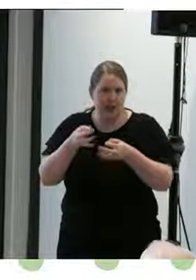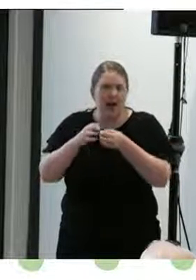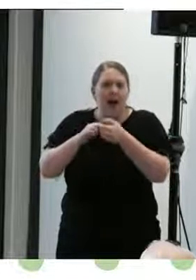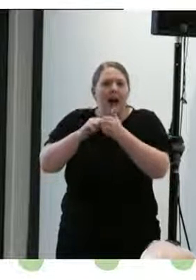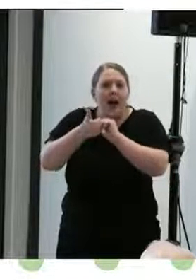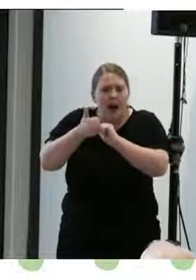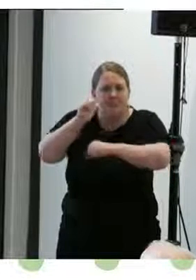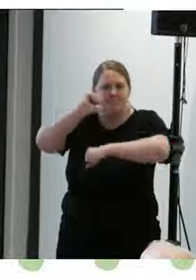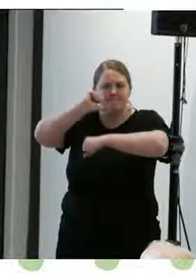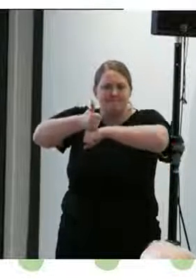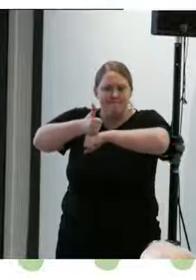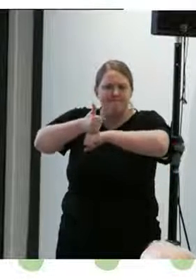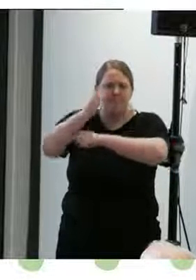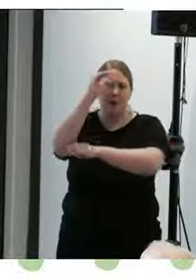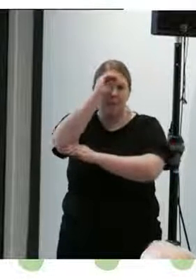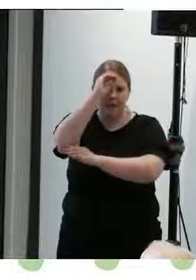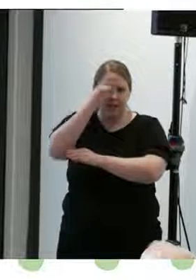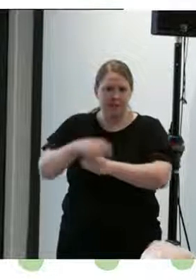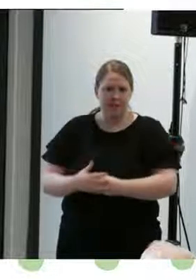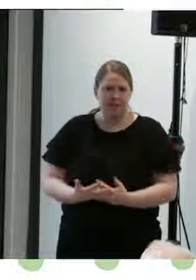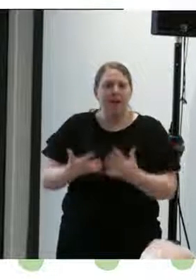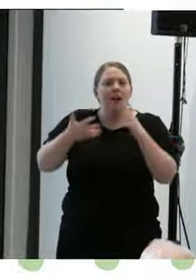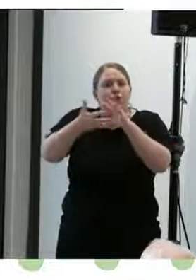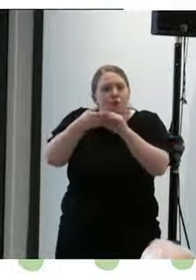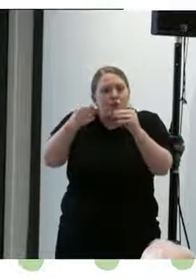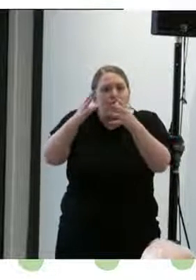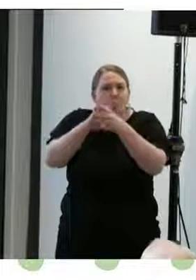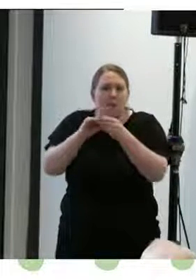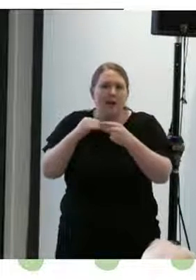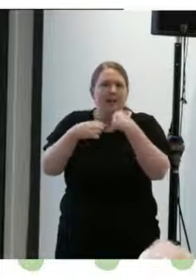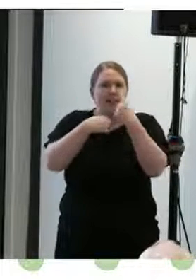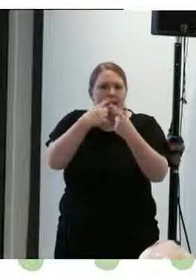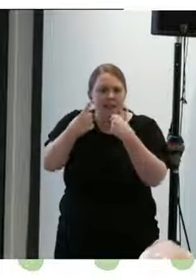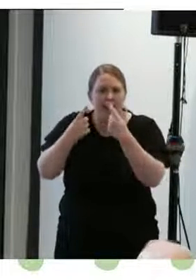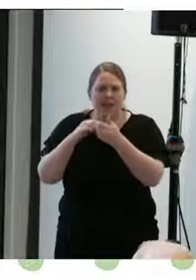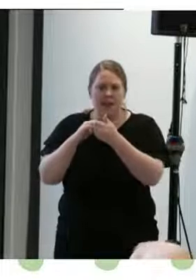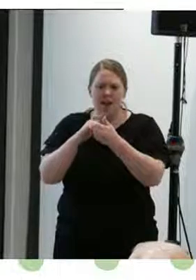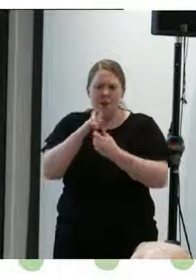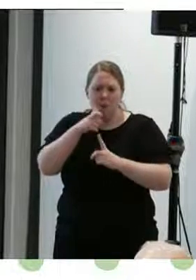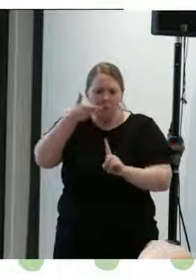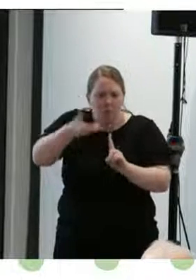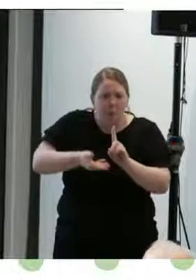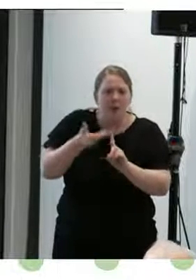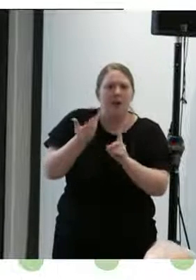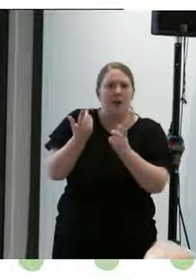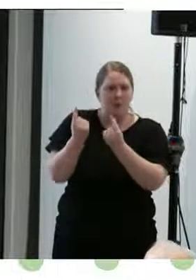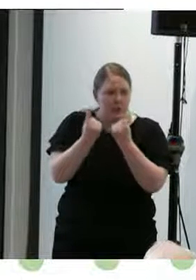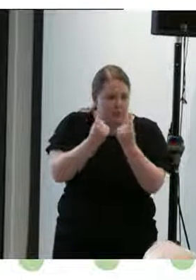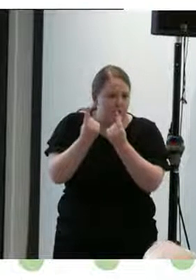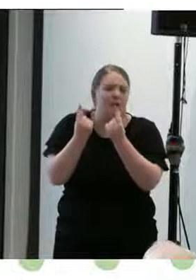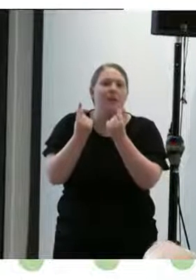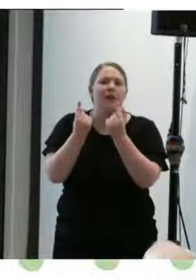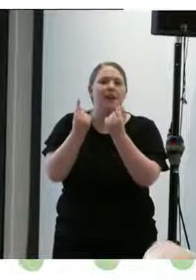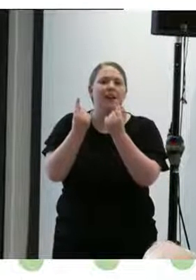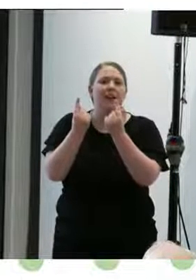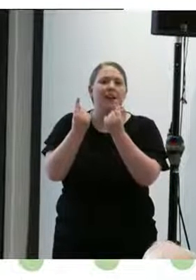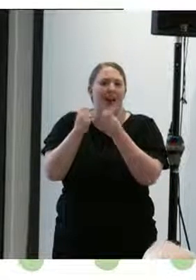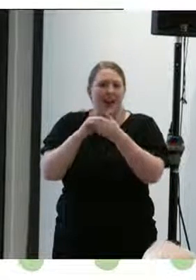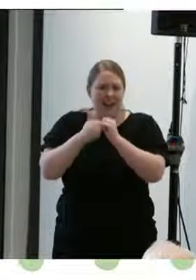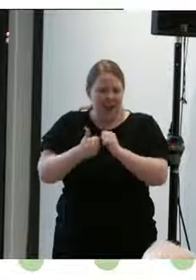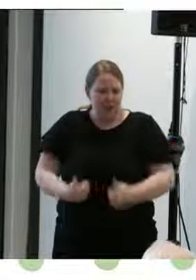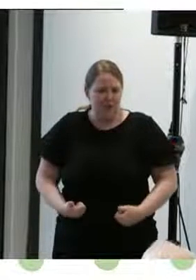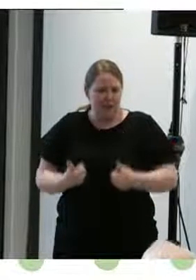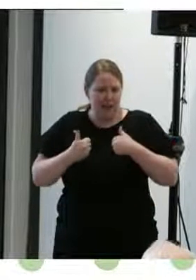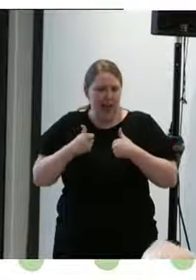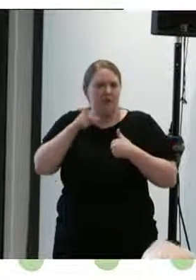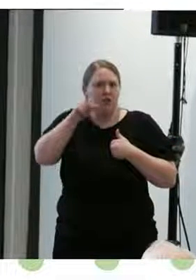positions. And she says it's actually the stories that people tell about who they are, about what they've been through, about how their lives maybe should